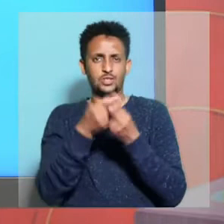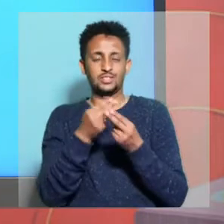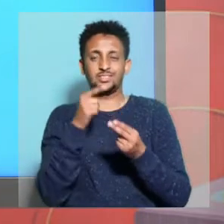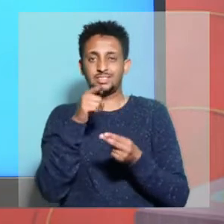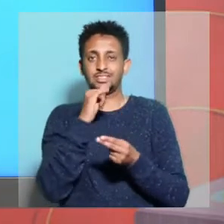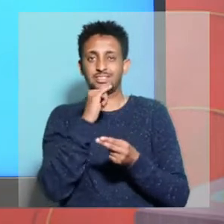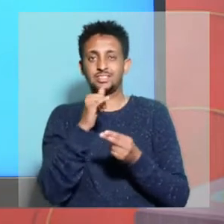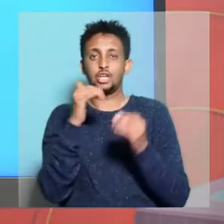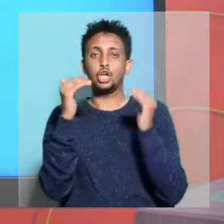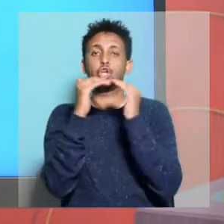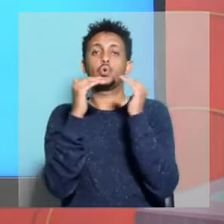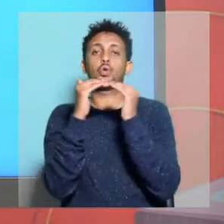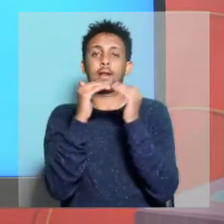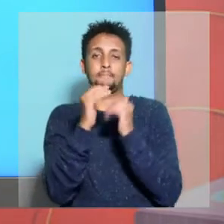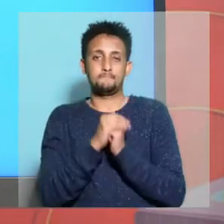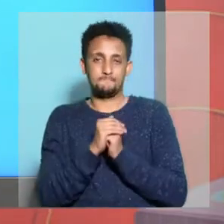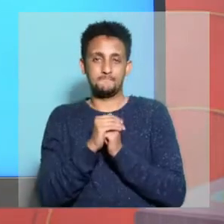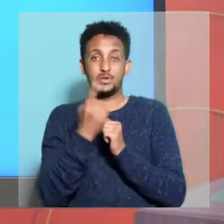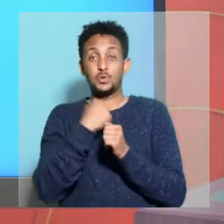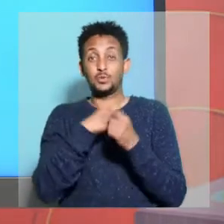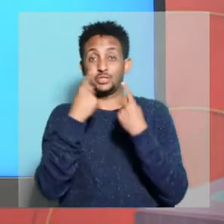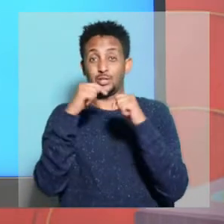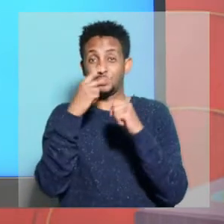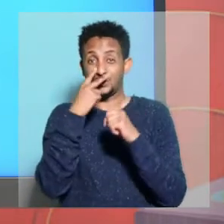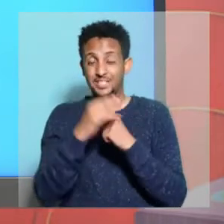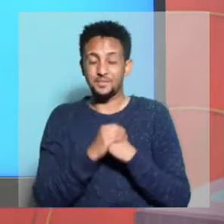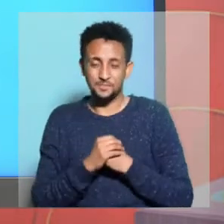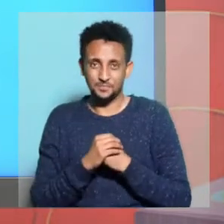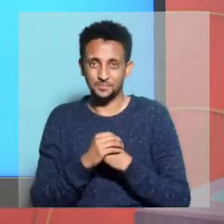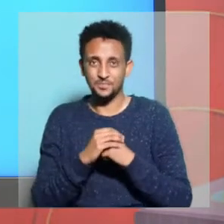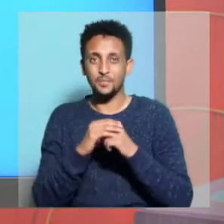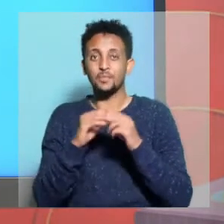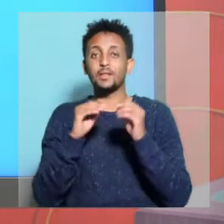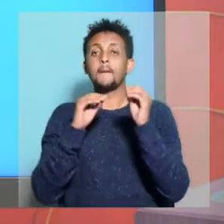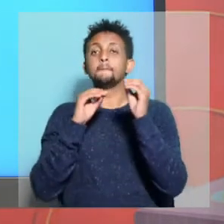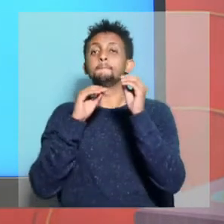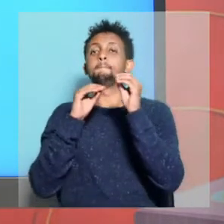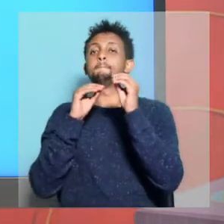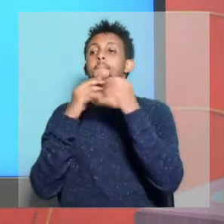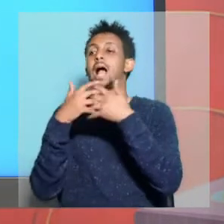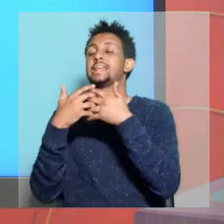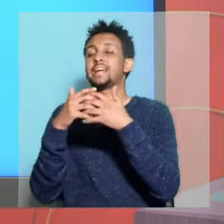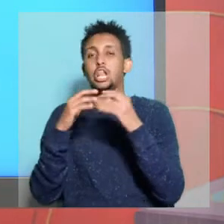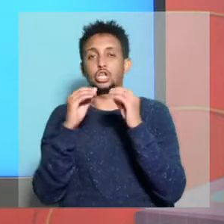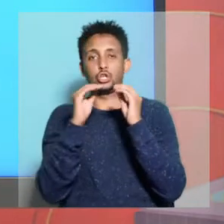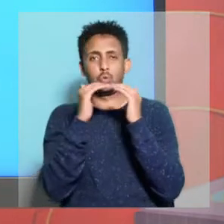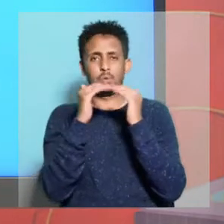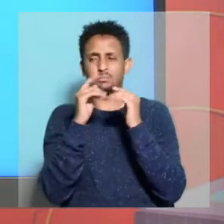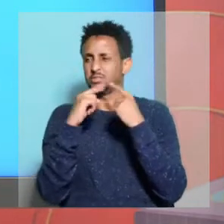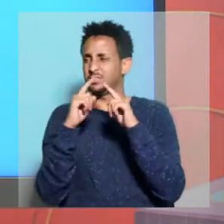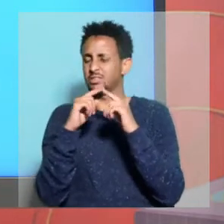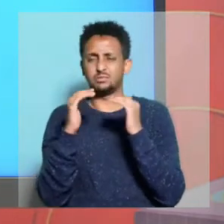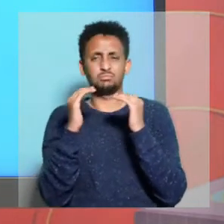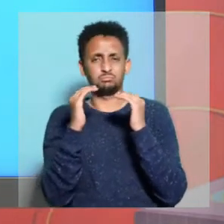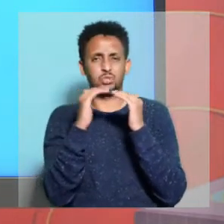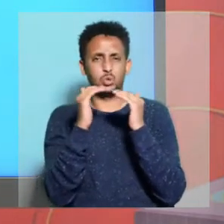is equilibrium. We'll try to see about mechanical equilibrium. There might be different equilibriums